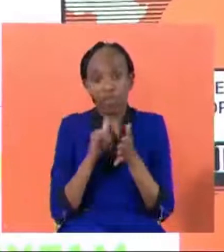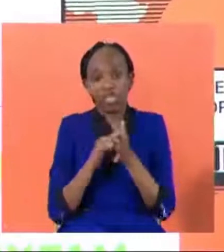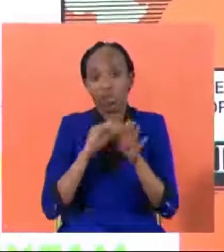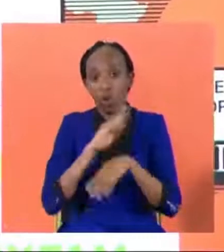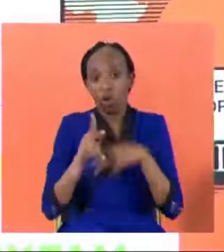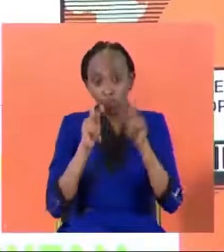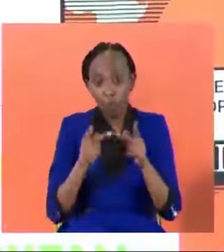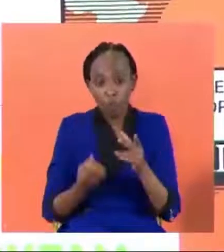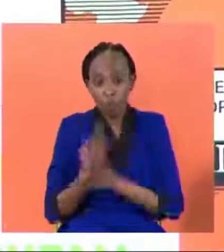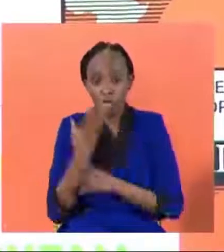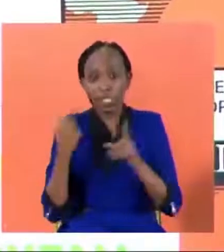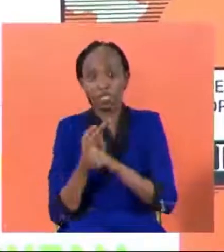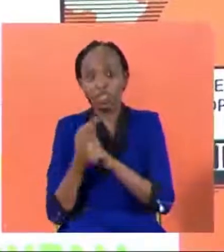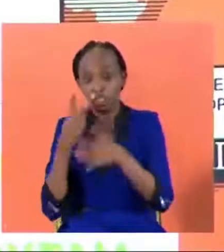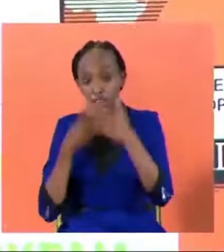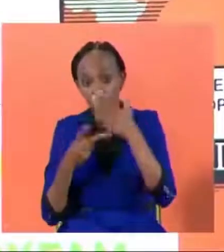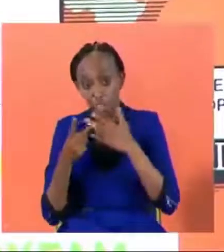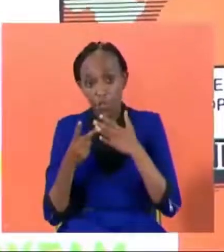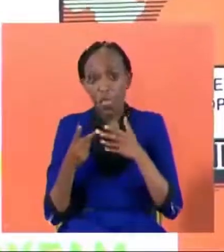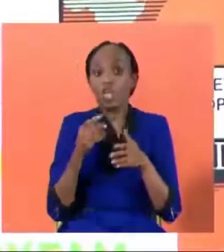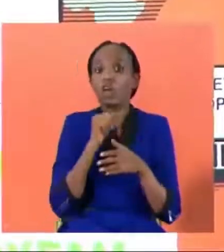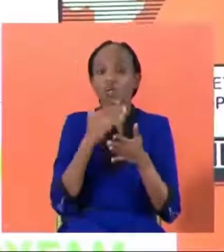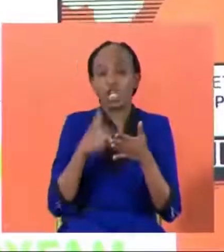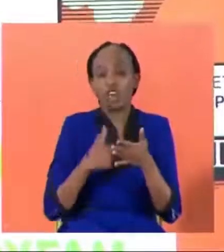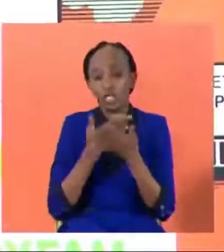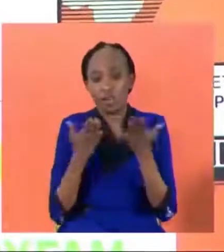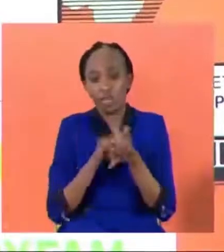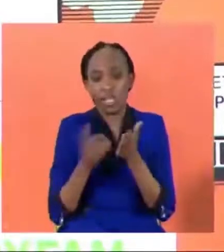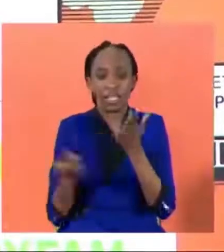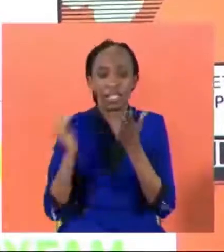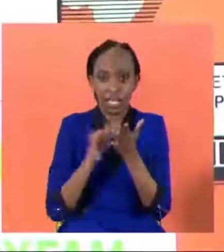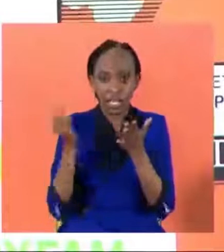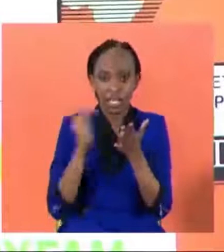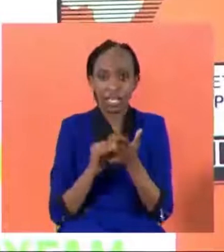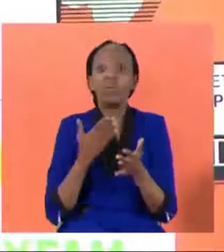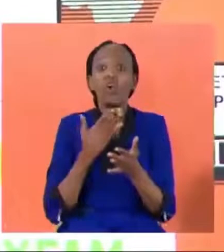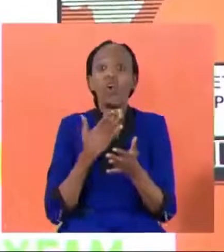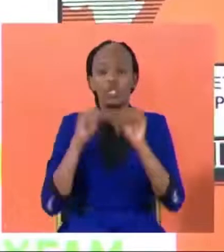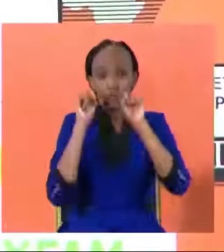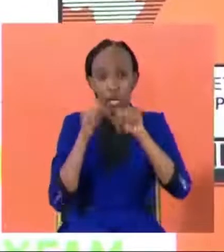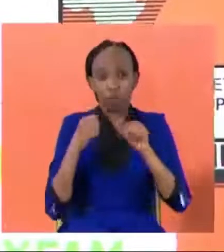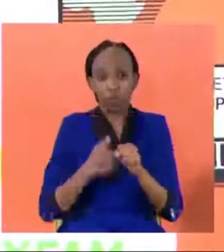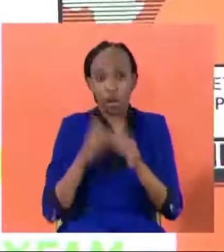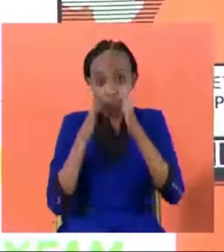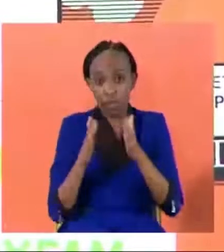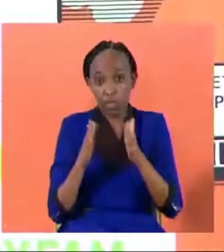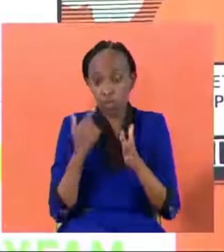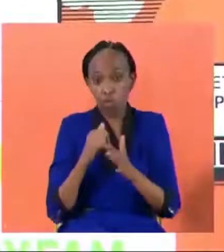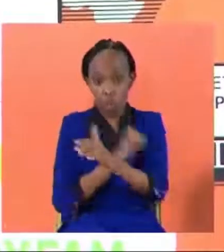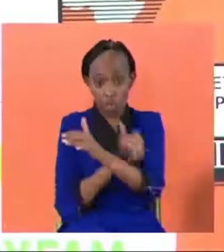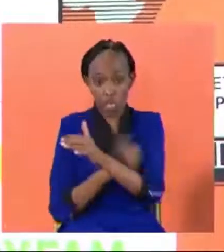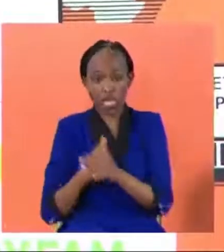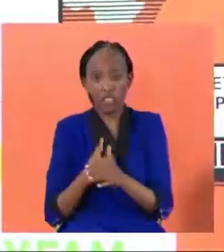everybody brings out a different aspect and you're not having something that is very repetitive. You want to be able to have somebody who's in